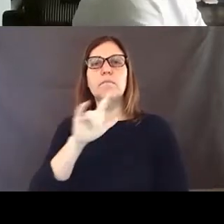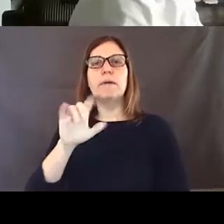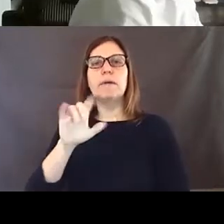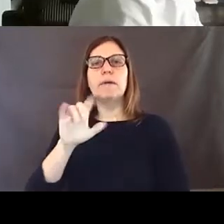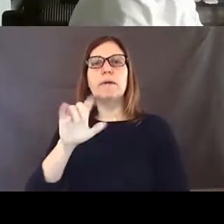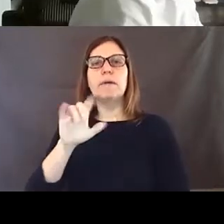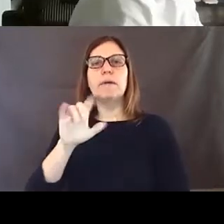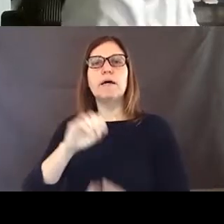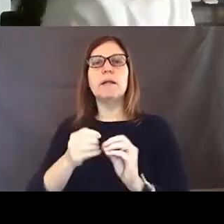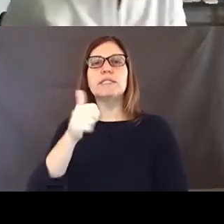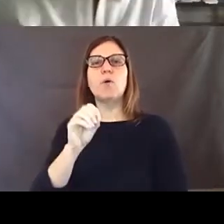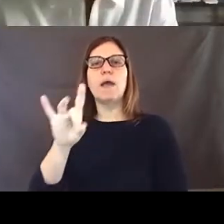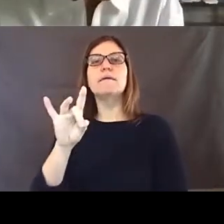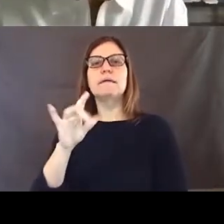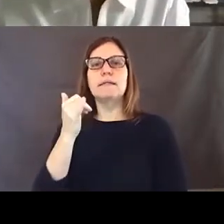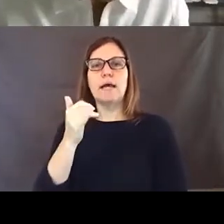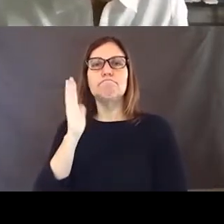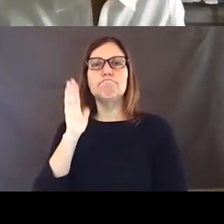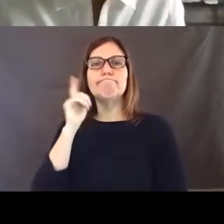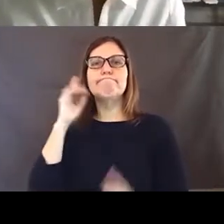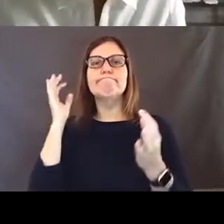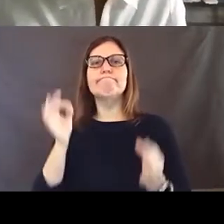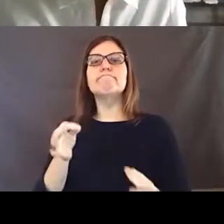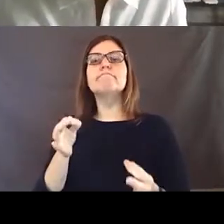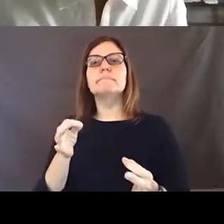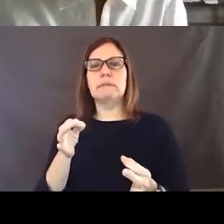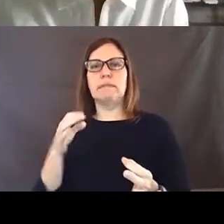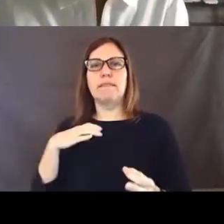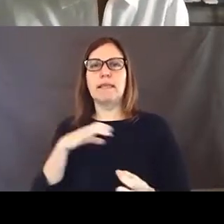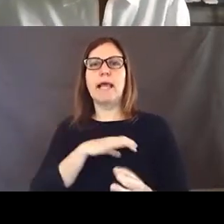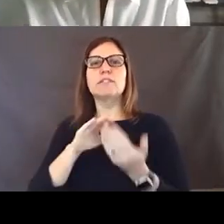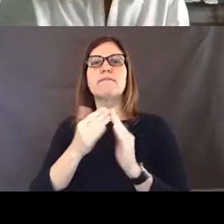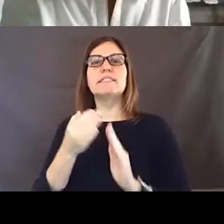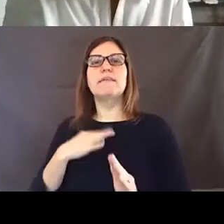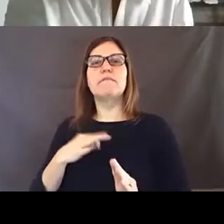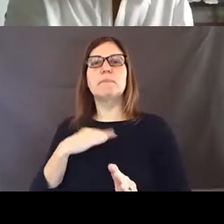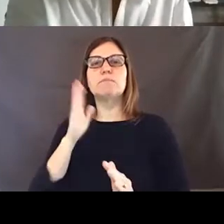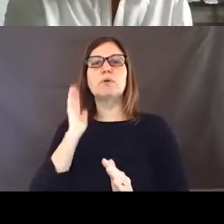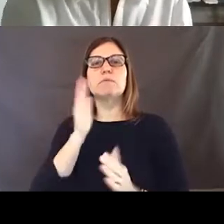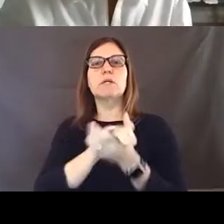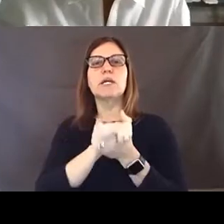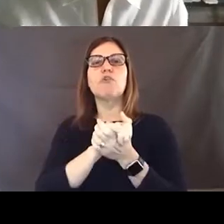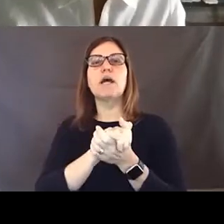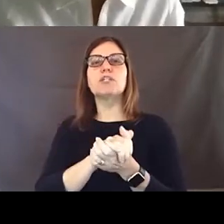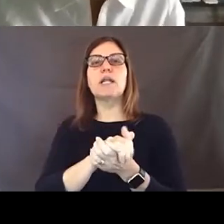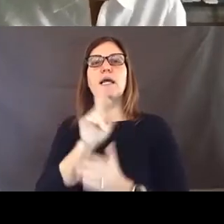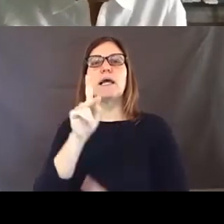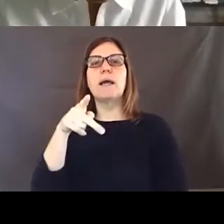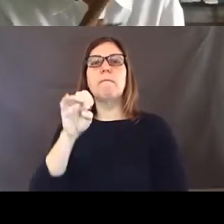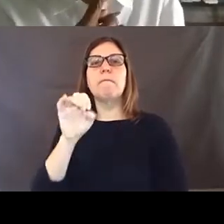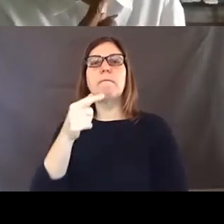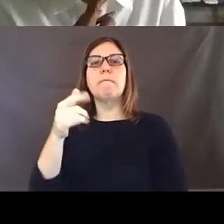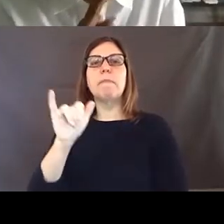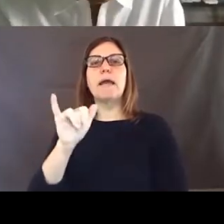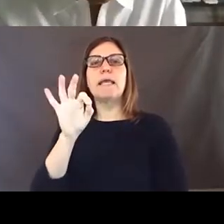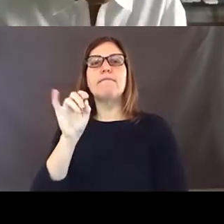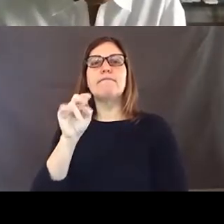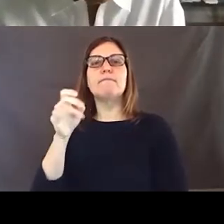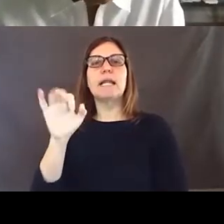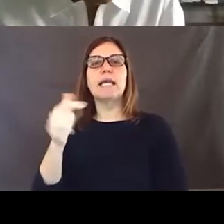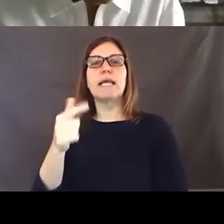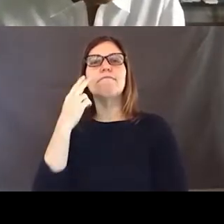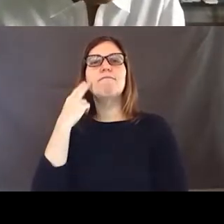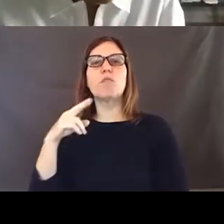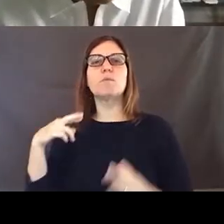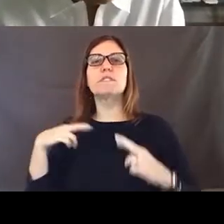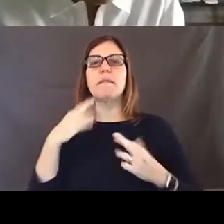therefore be it resolved that the Council of the City of Pittsburgh does hereby congratulate Peggy Finnegan upon her retirement and thank her for reporting the